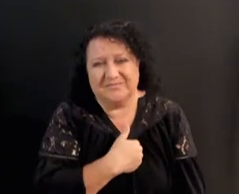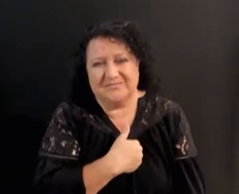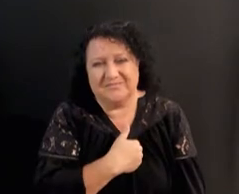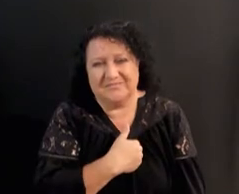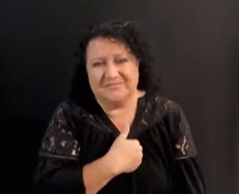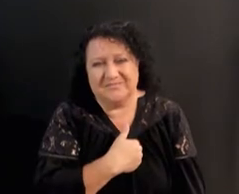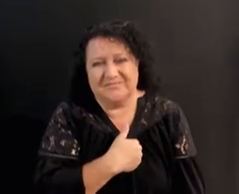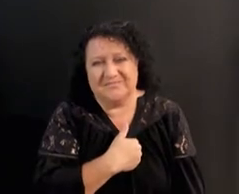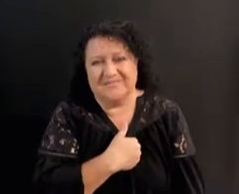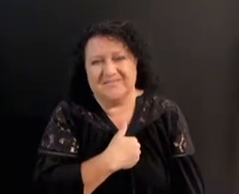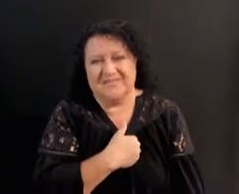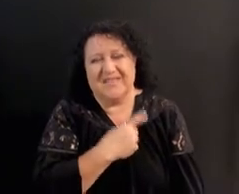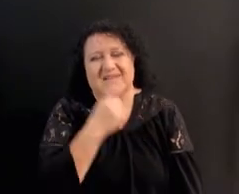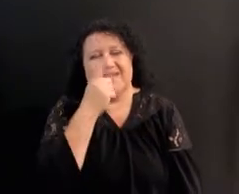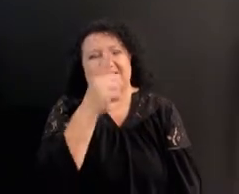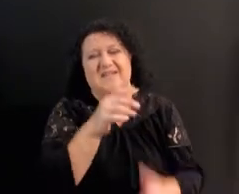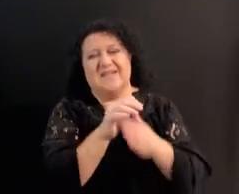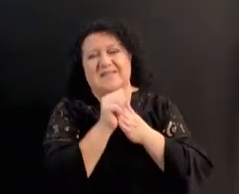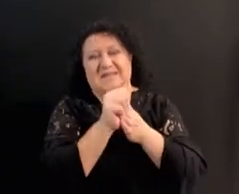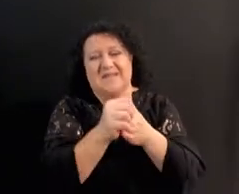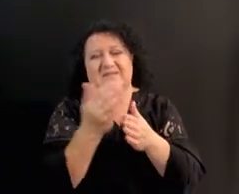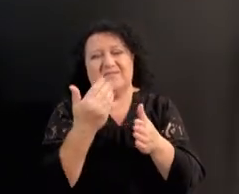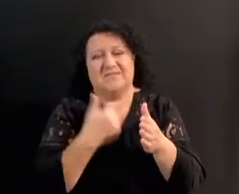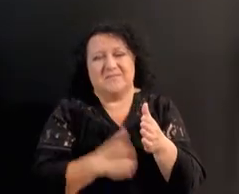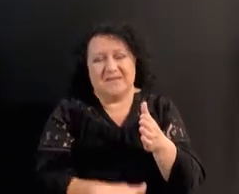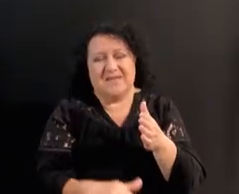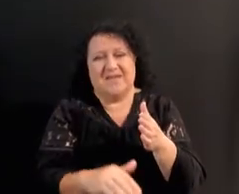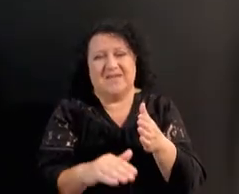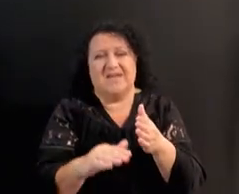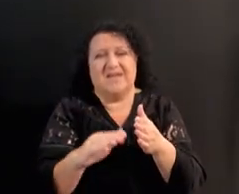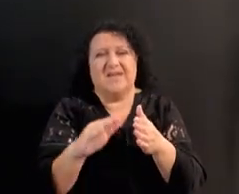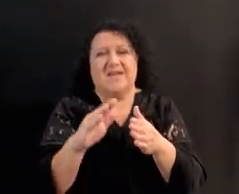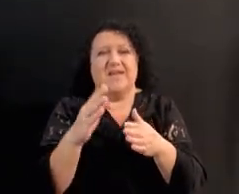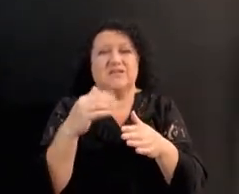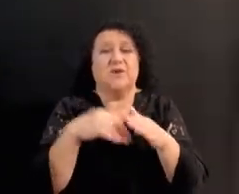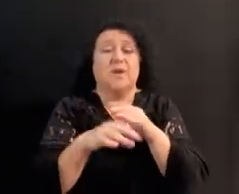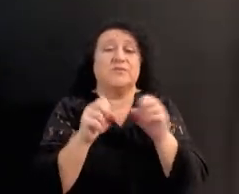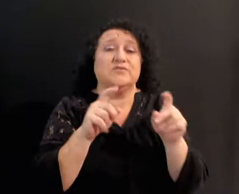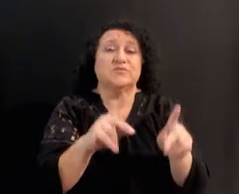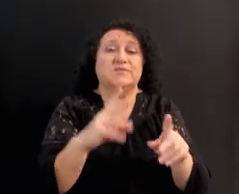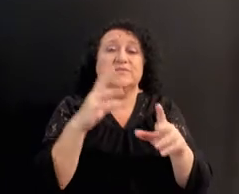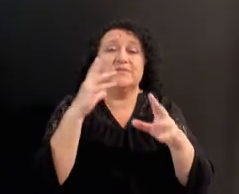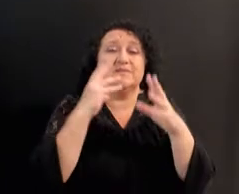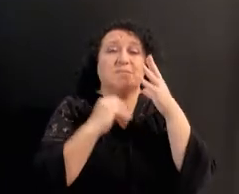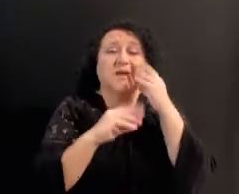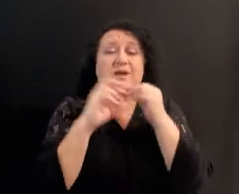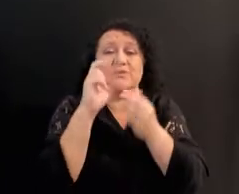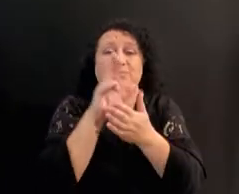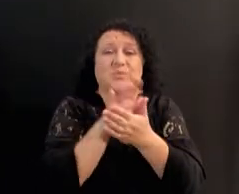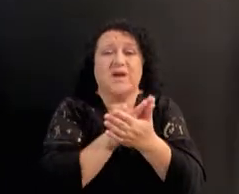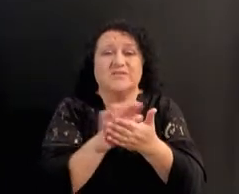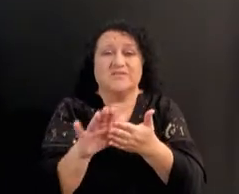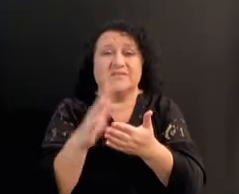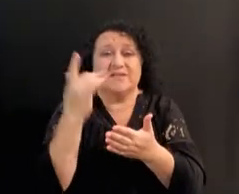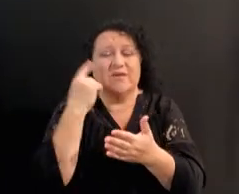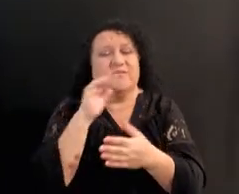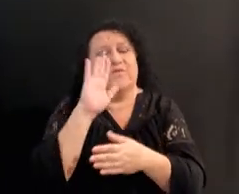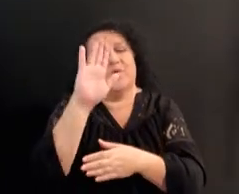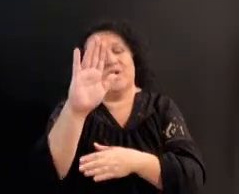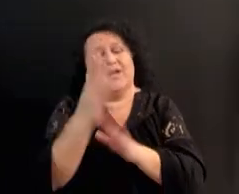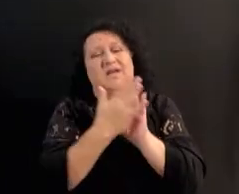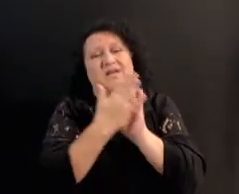He leads me in paths of righteousness for his name's sake.